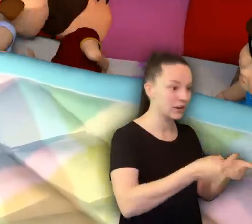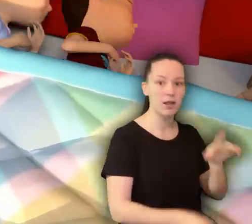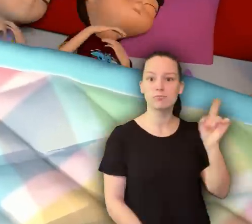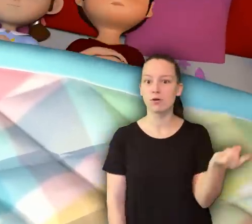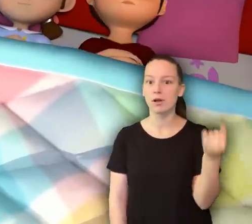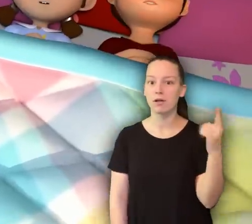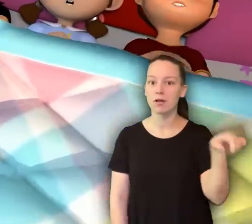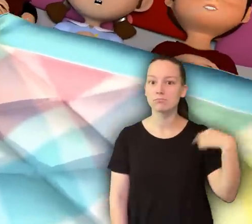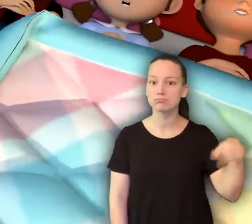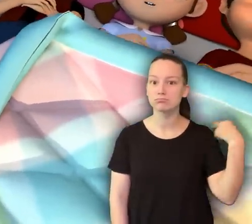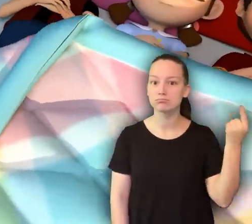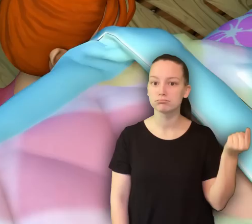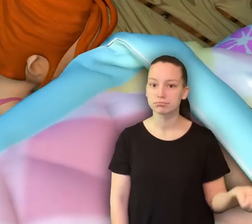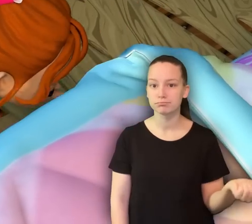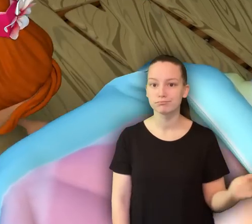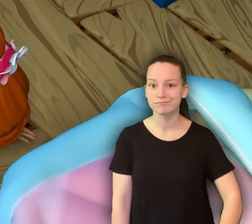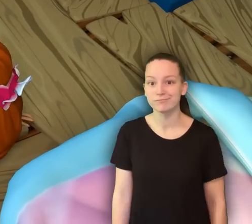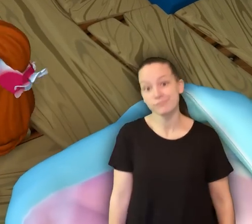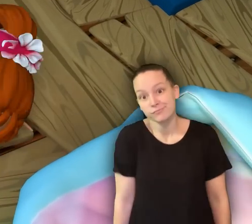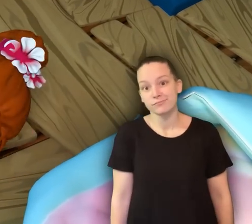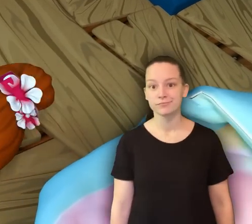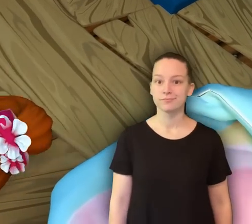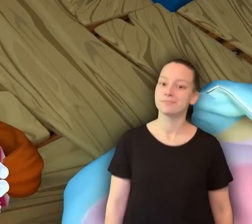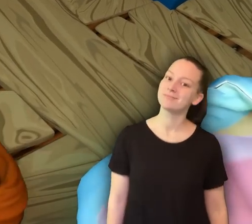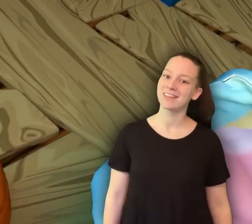rolled over and one fell out